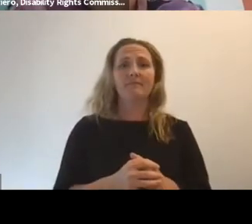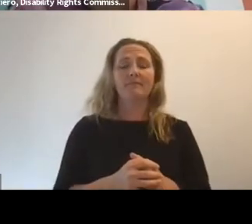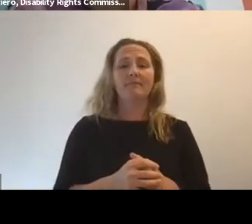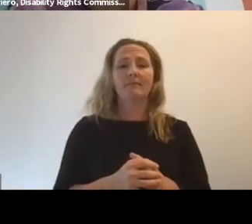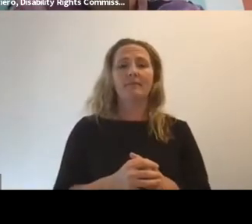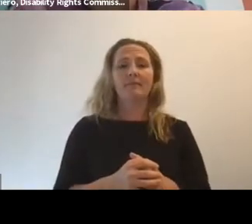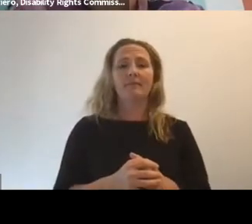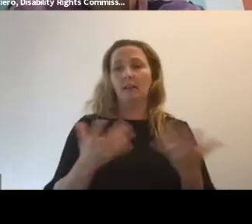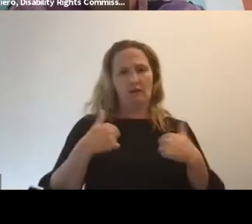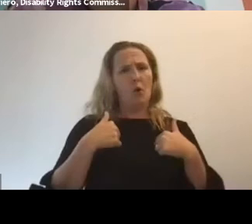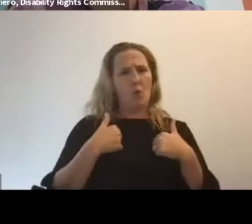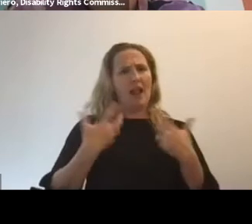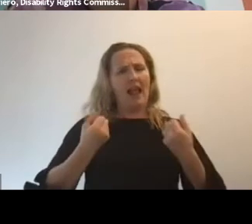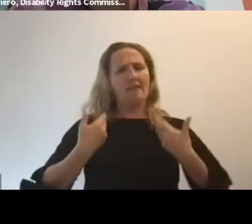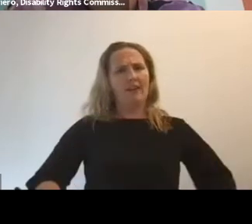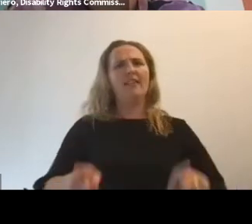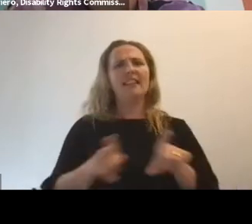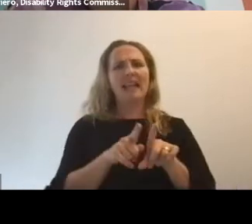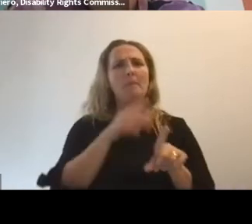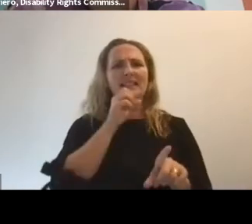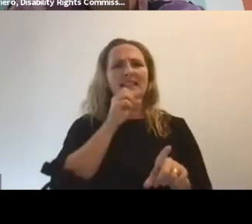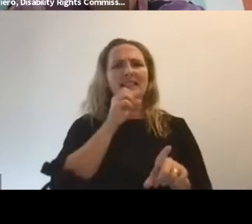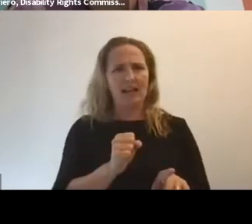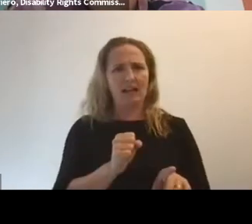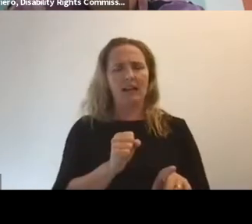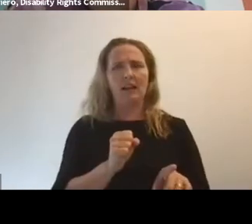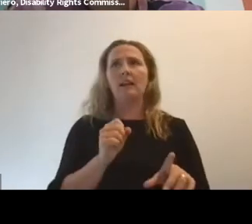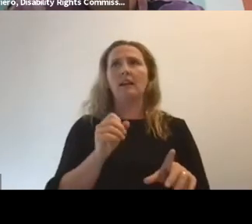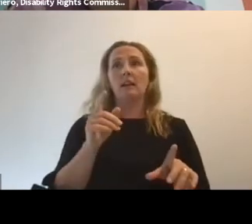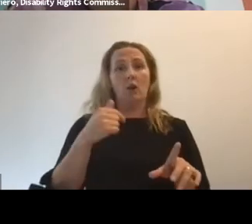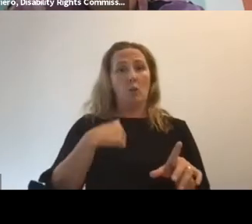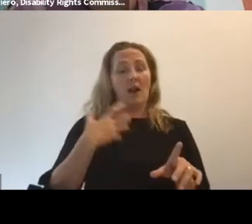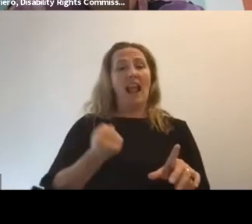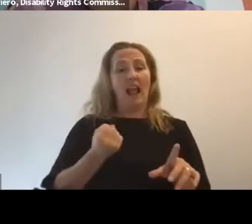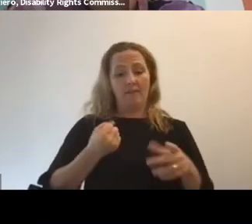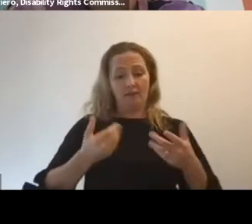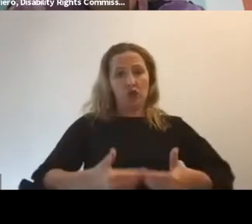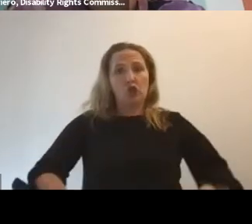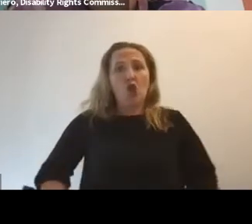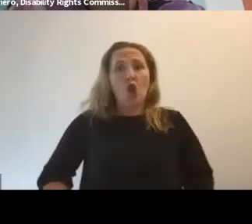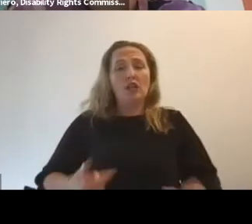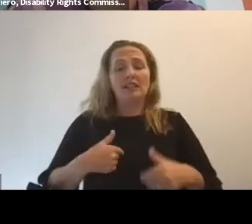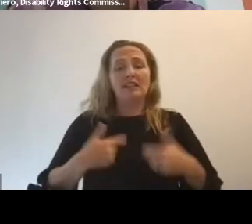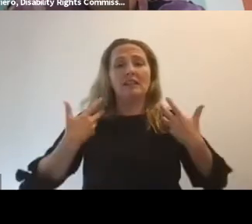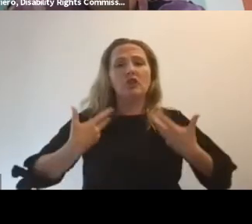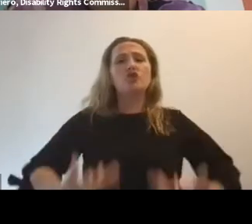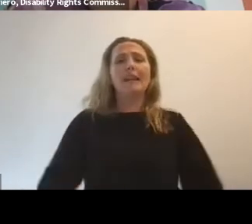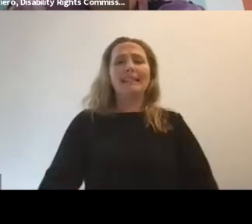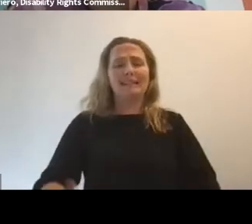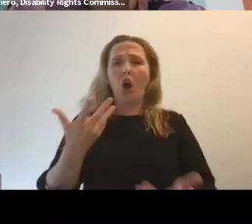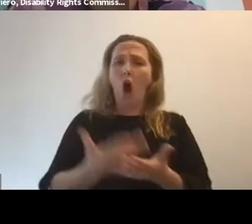practical. So for instance, we had to wear skirts or dresses on board ships, which are not very